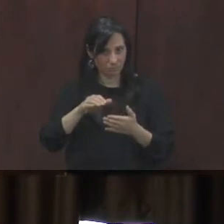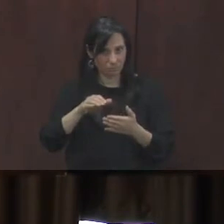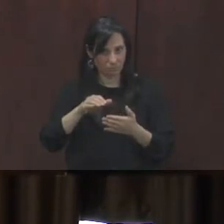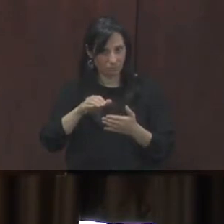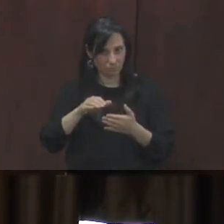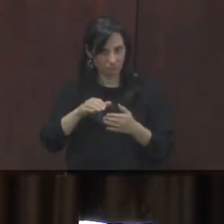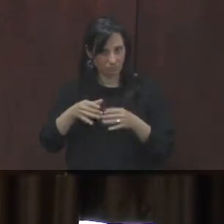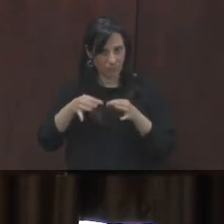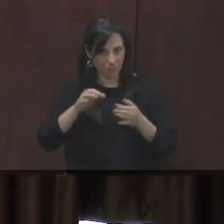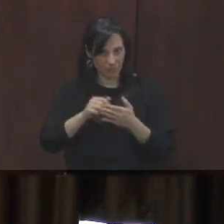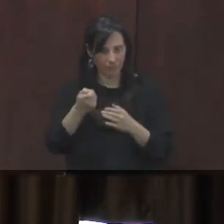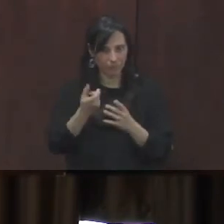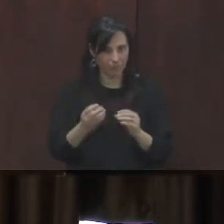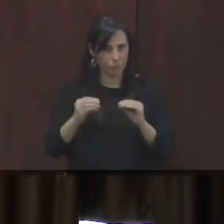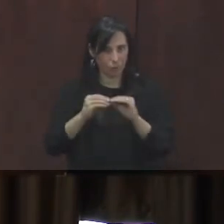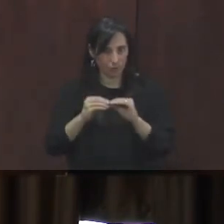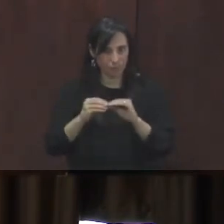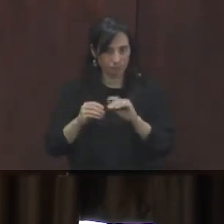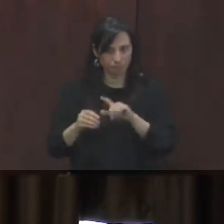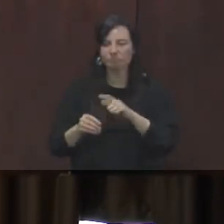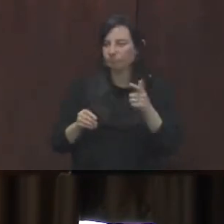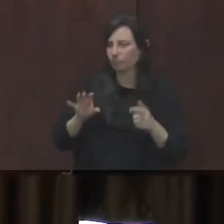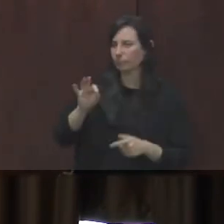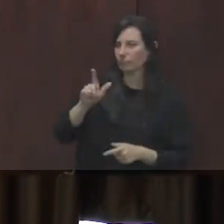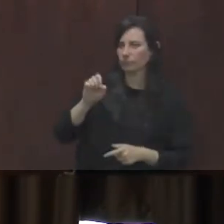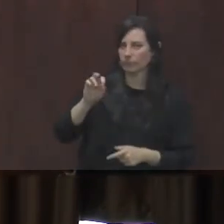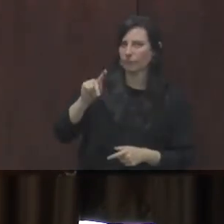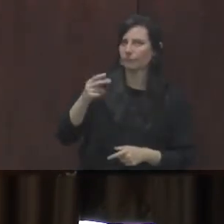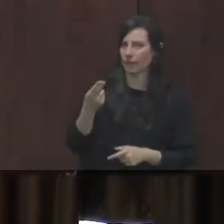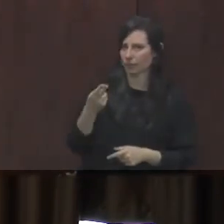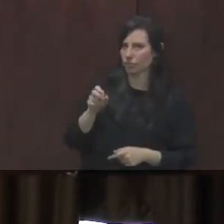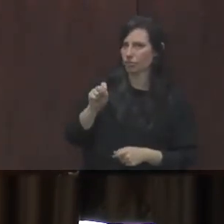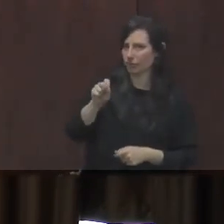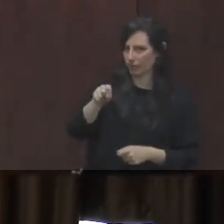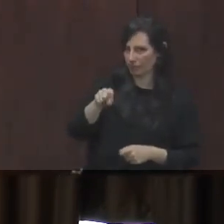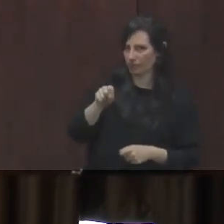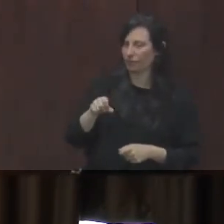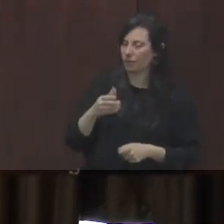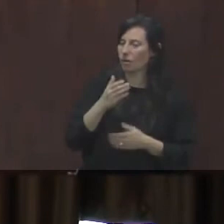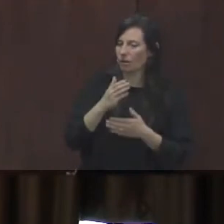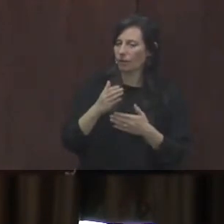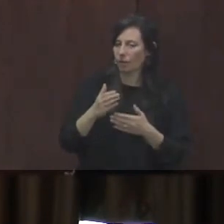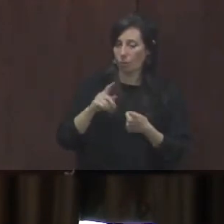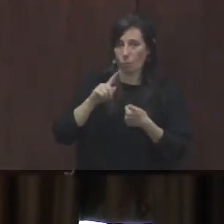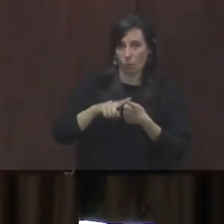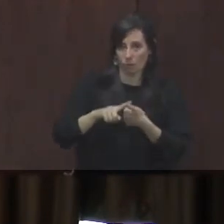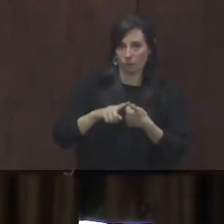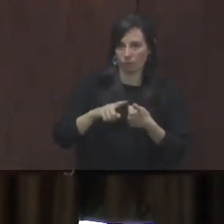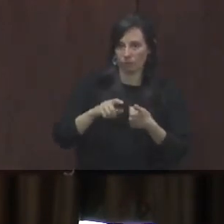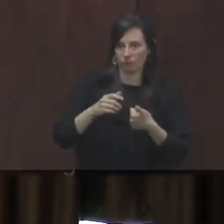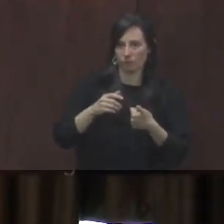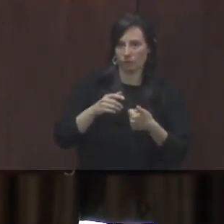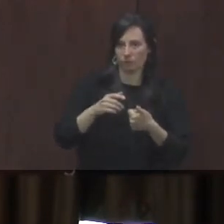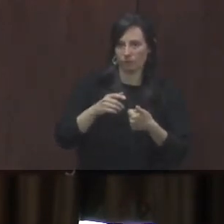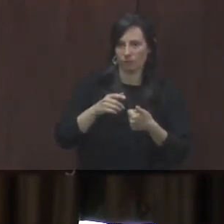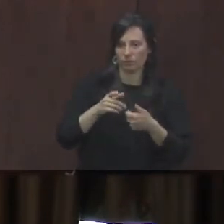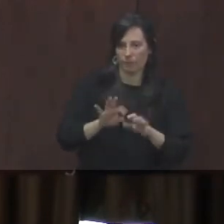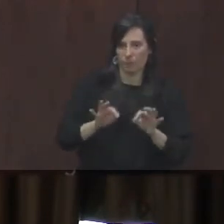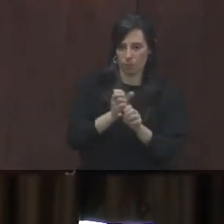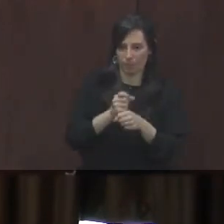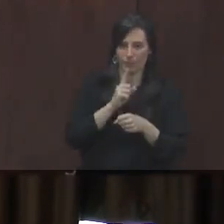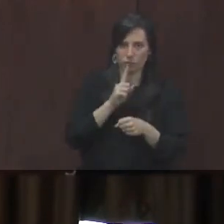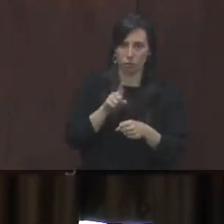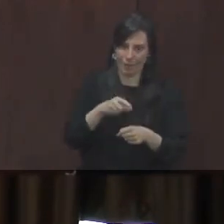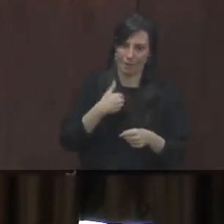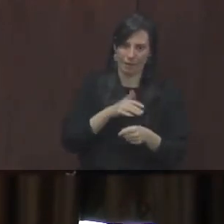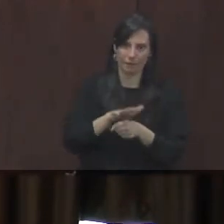Yeah, so there's a couple components to expanding. One is just the staffing footprint, making sure we have enough people. It takes a lot of people to